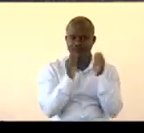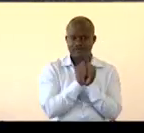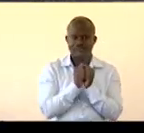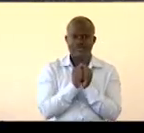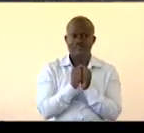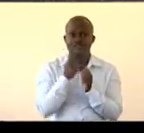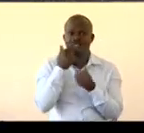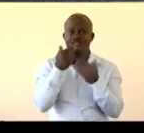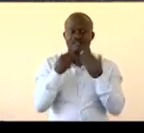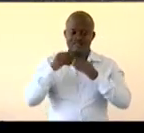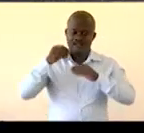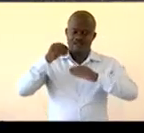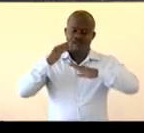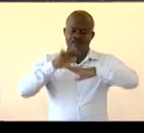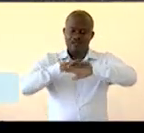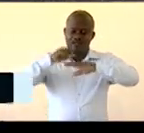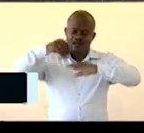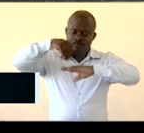These are roots.